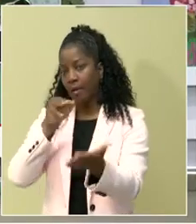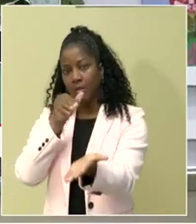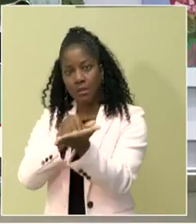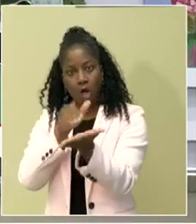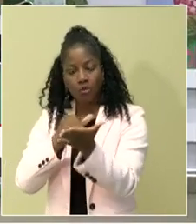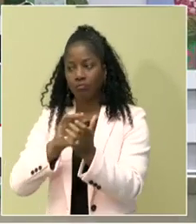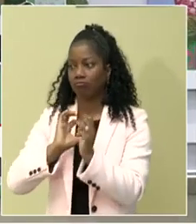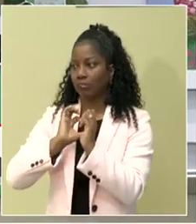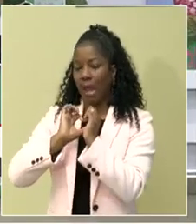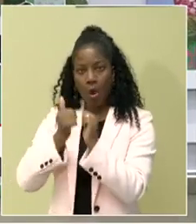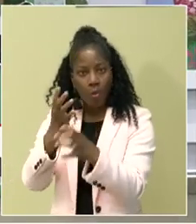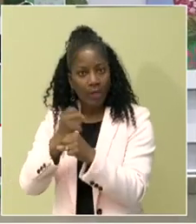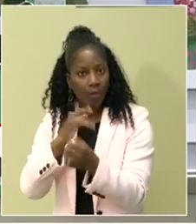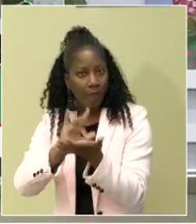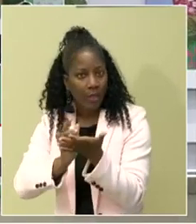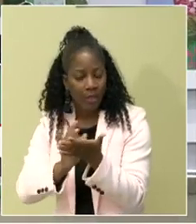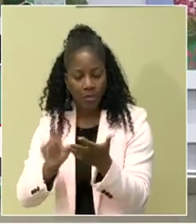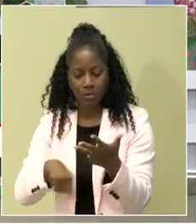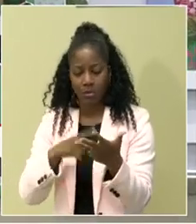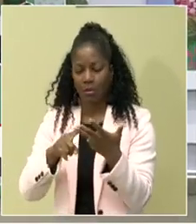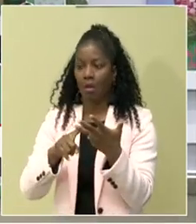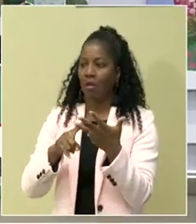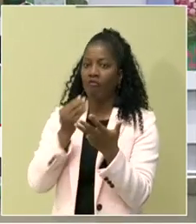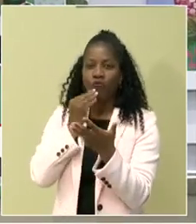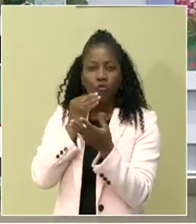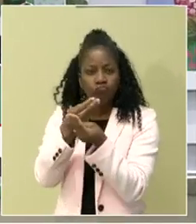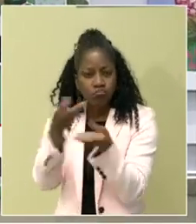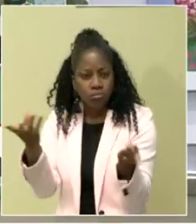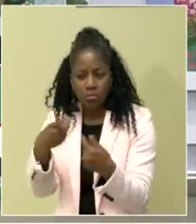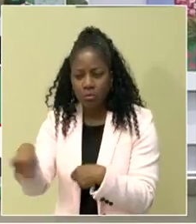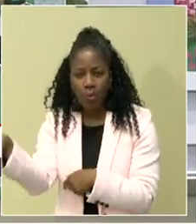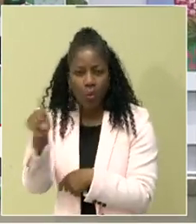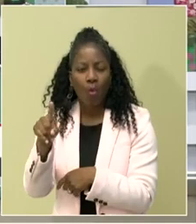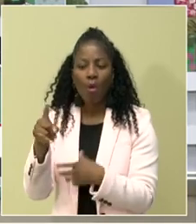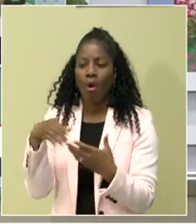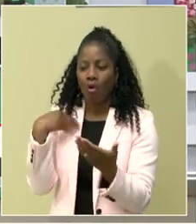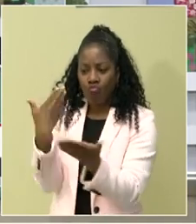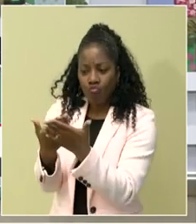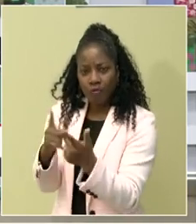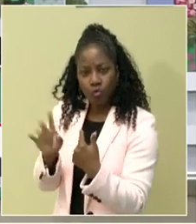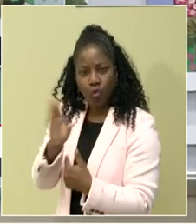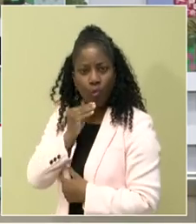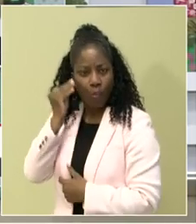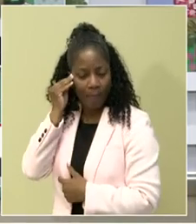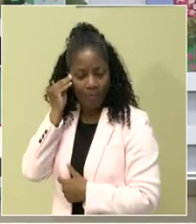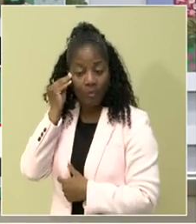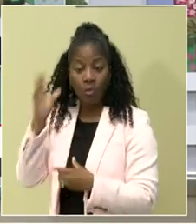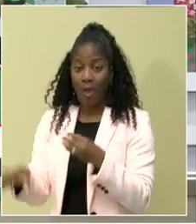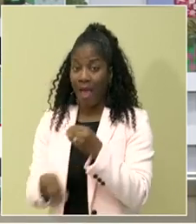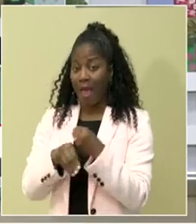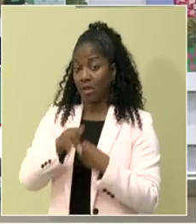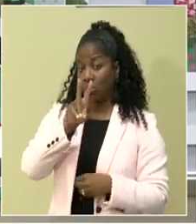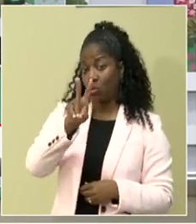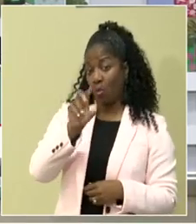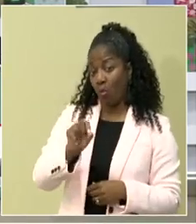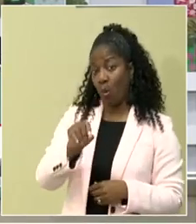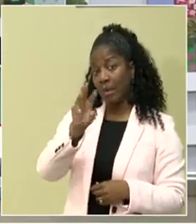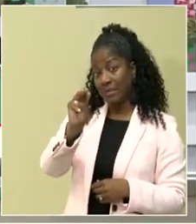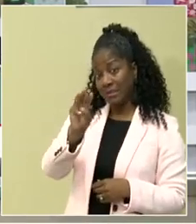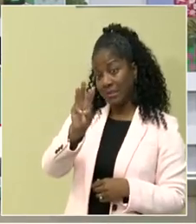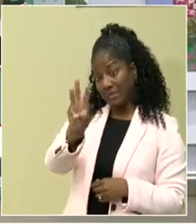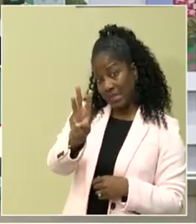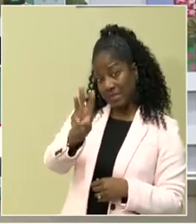get medication, how you can have food delivered and other goods delivered to your home. So we're adding $2.6